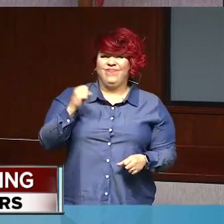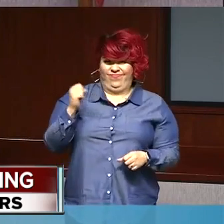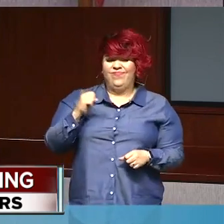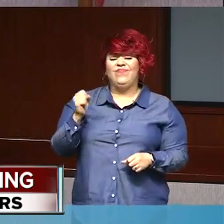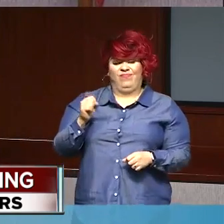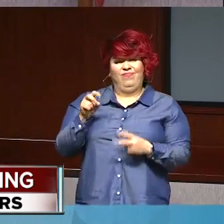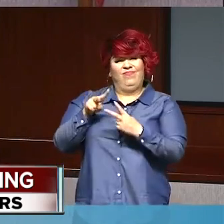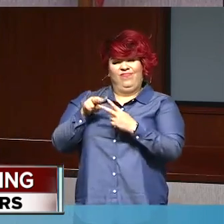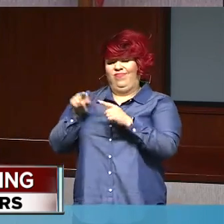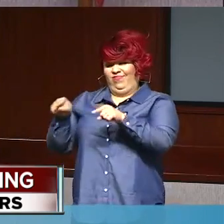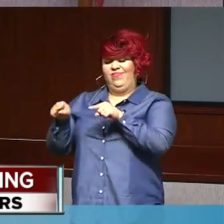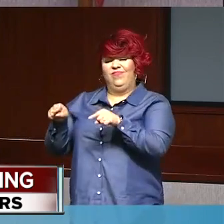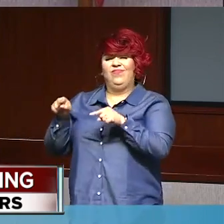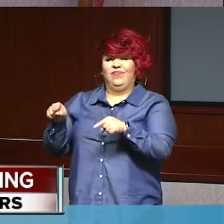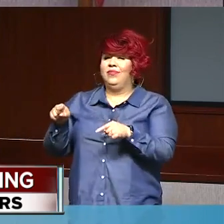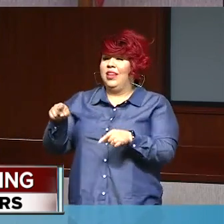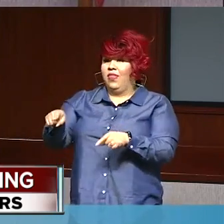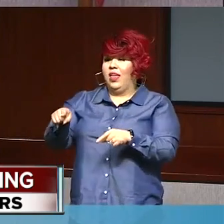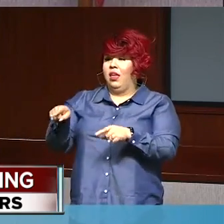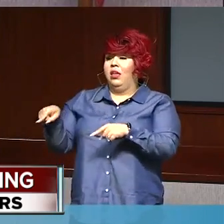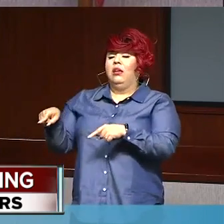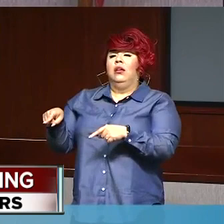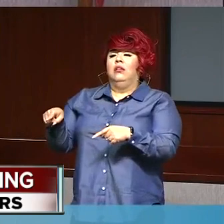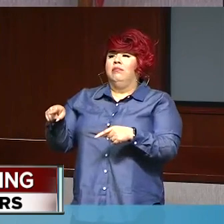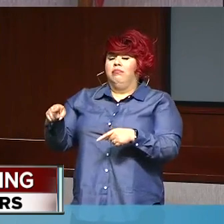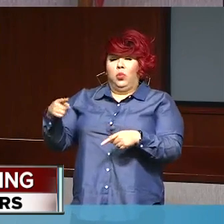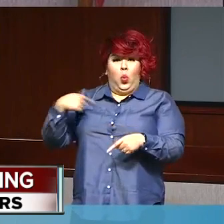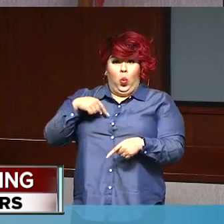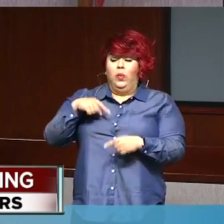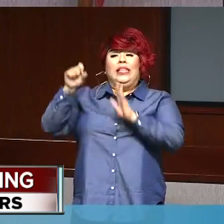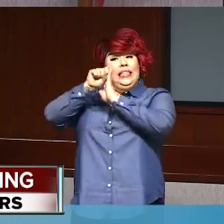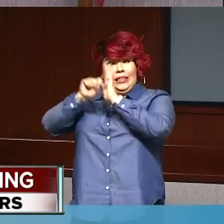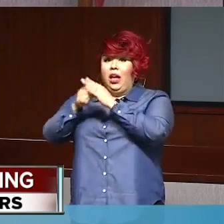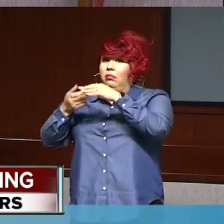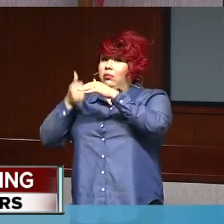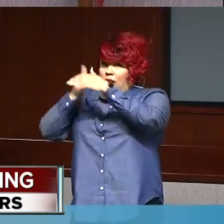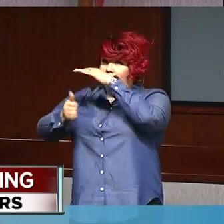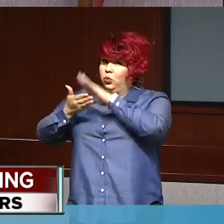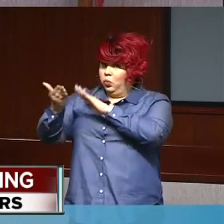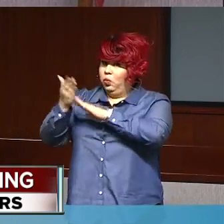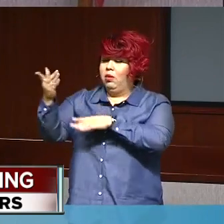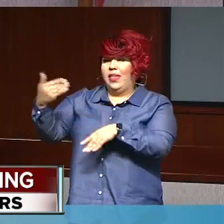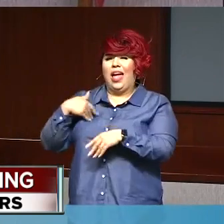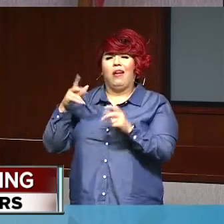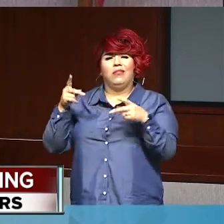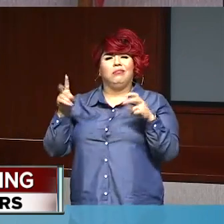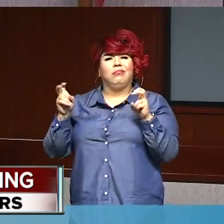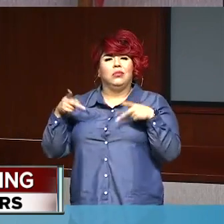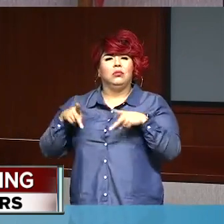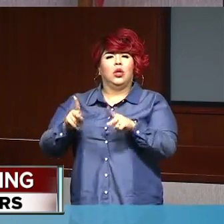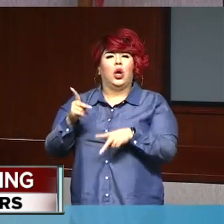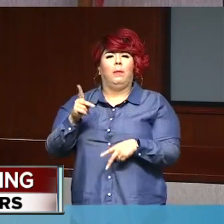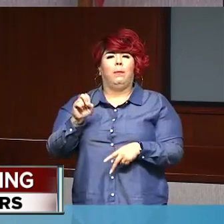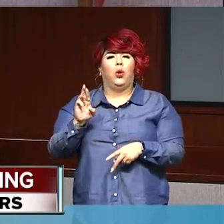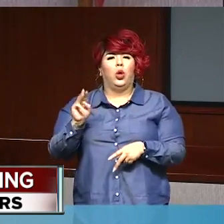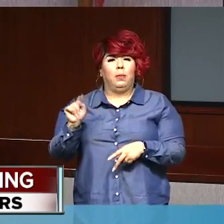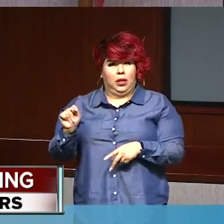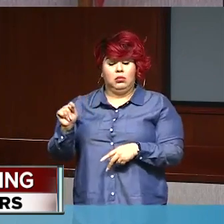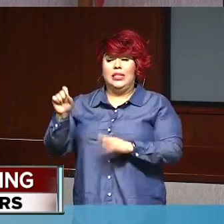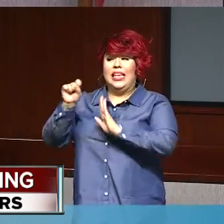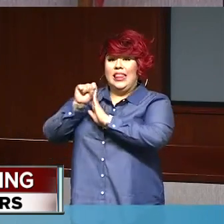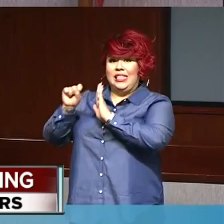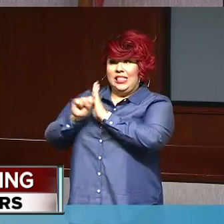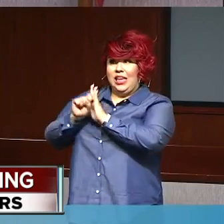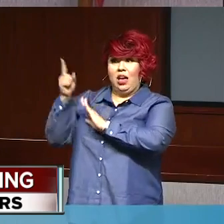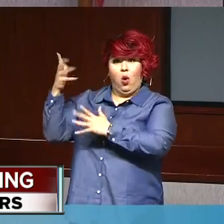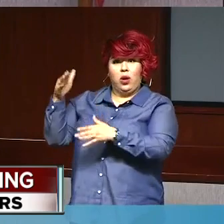these skilled nursing facilities is permitted and inspected by the state. The state has asked each one of these facilities to put